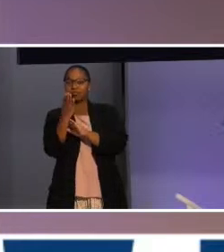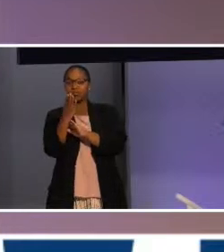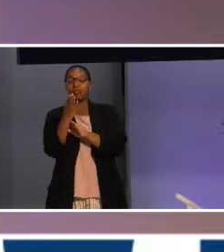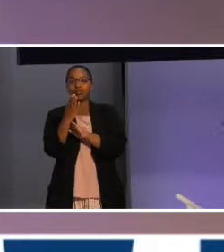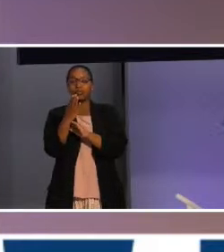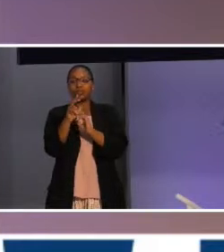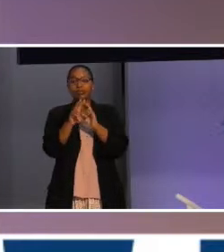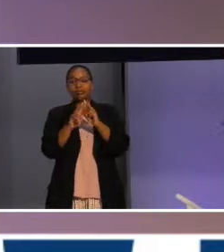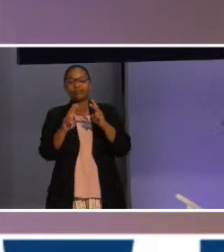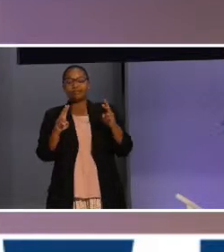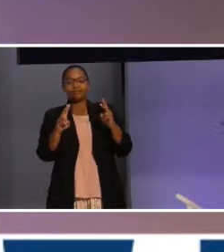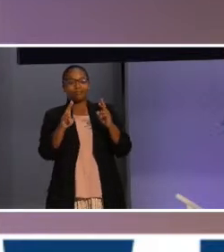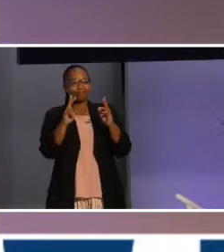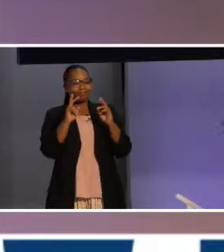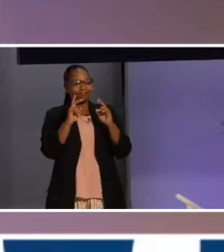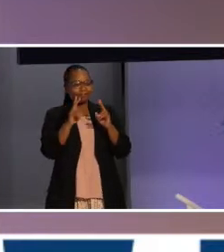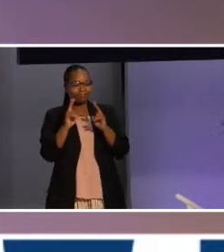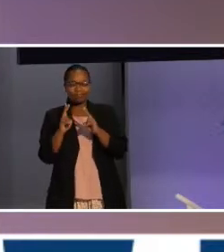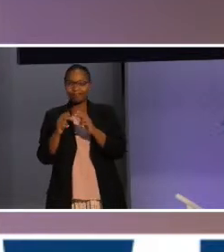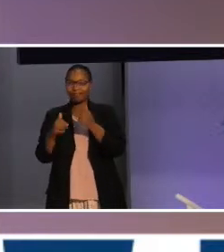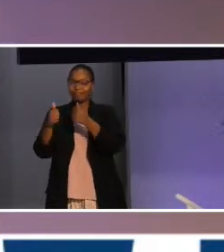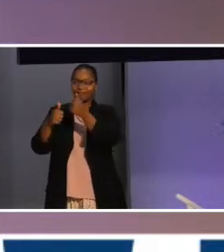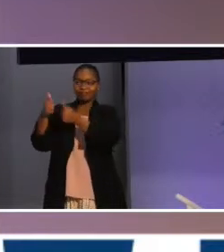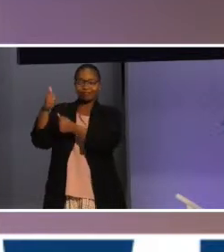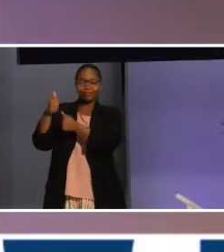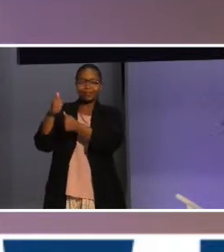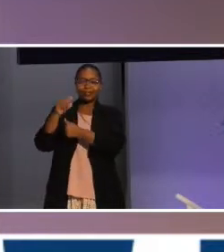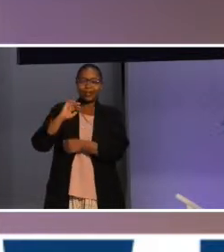distinguished guests, ladies and gentlemen,